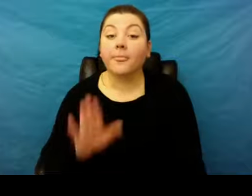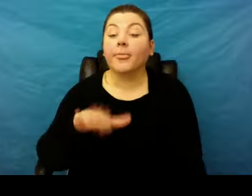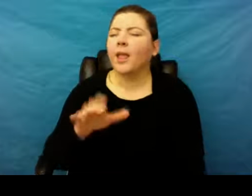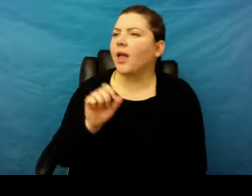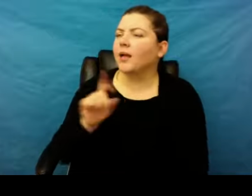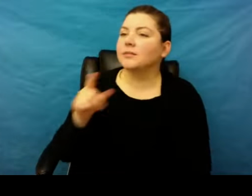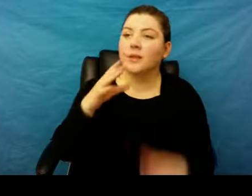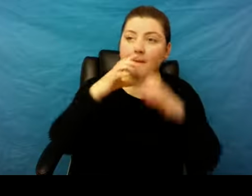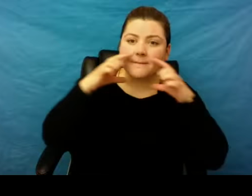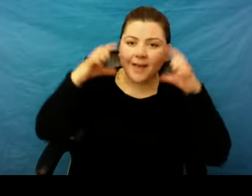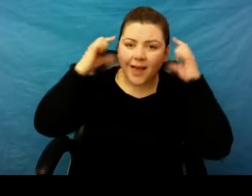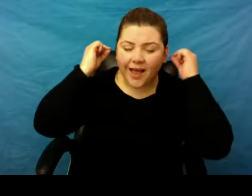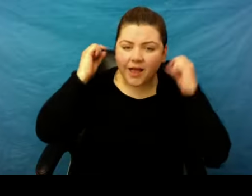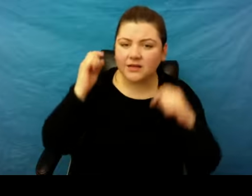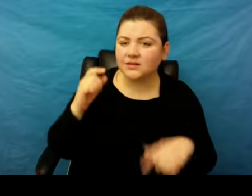masks, do they have to be